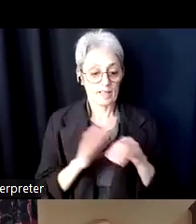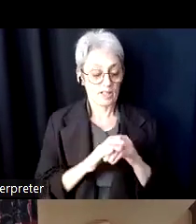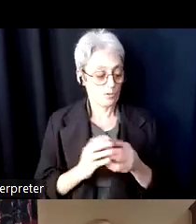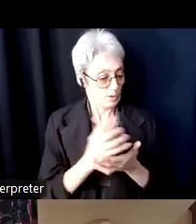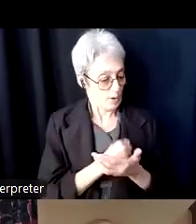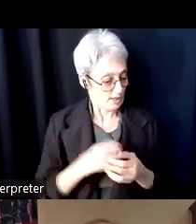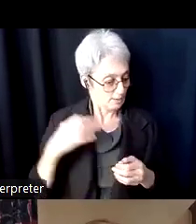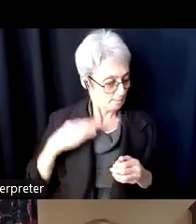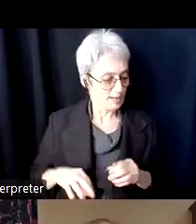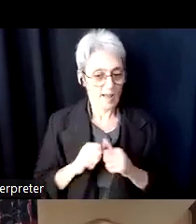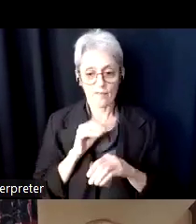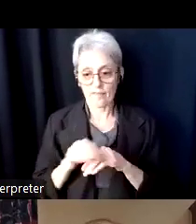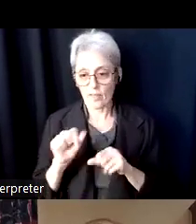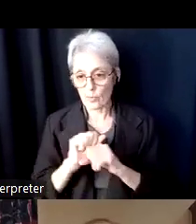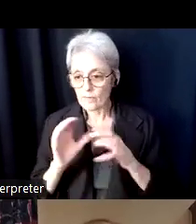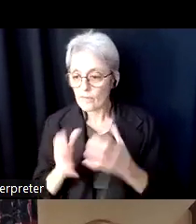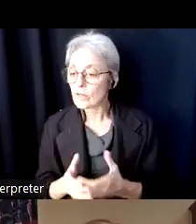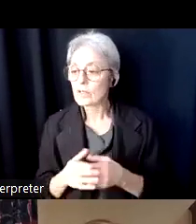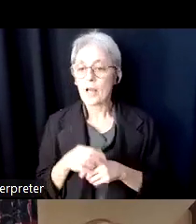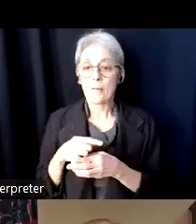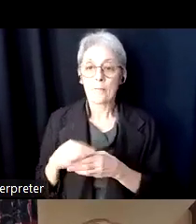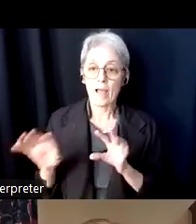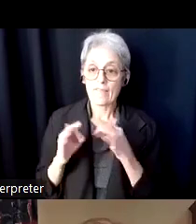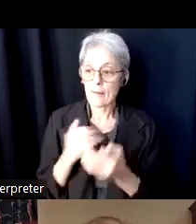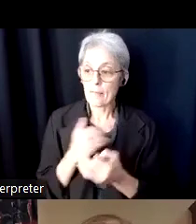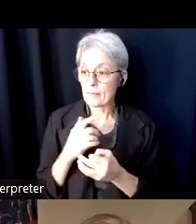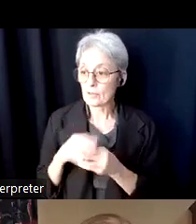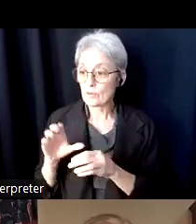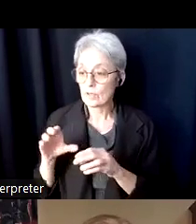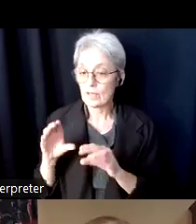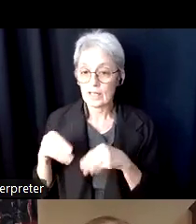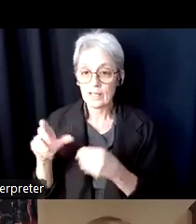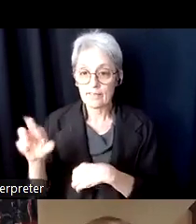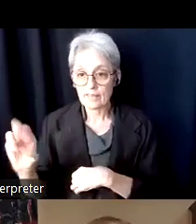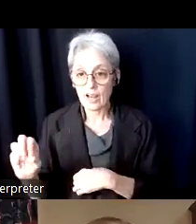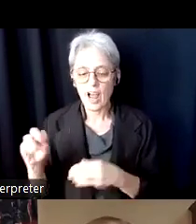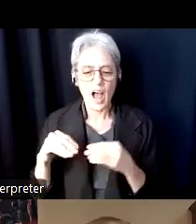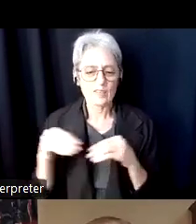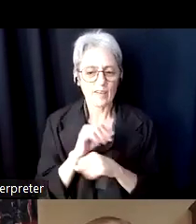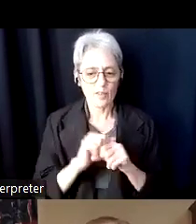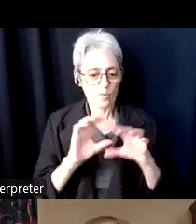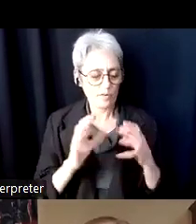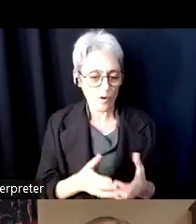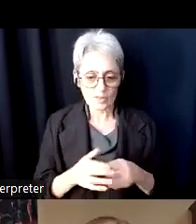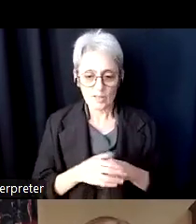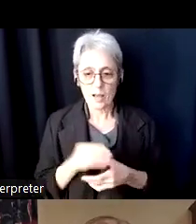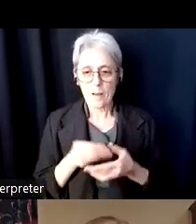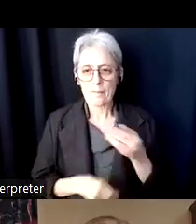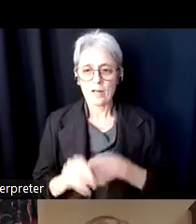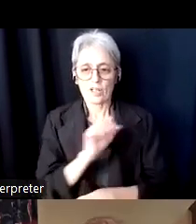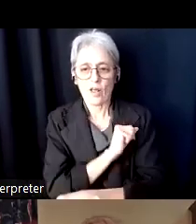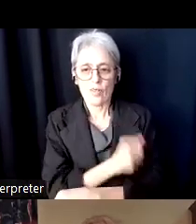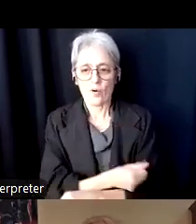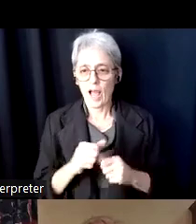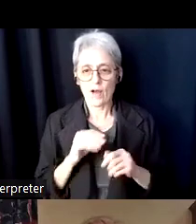What is the impact of paid family caregiving on availability of workforce? And what's the impact of budget authority? We see that that plays an important role